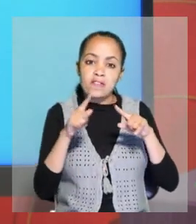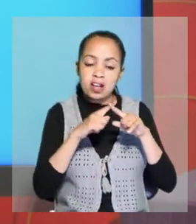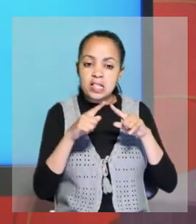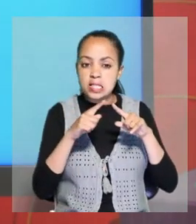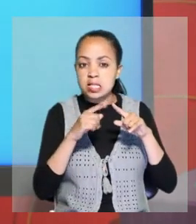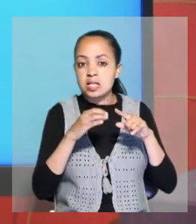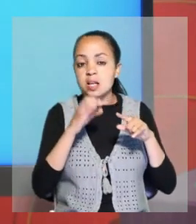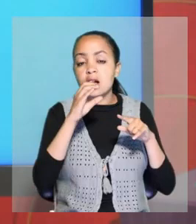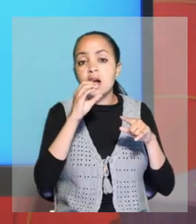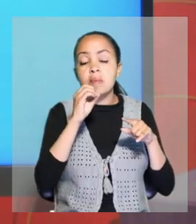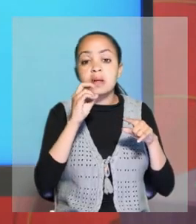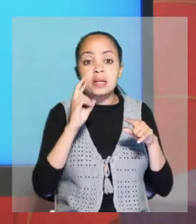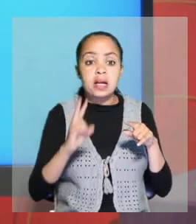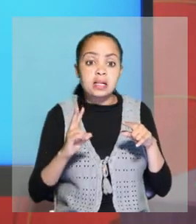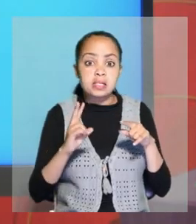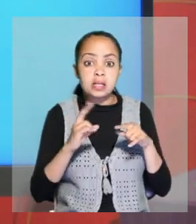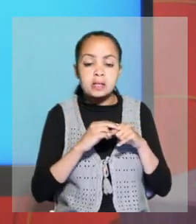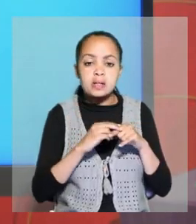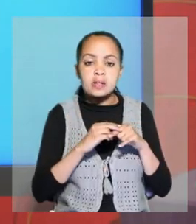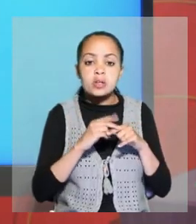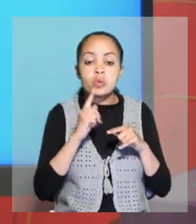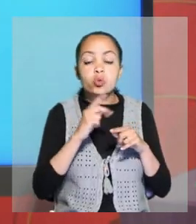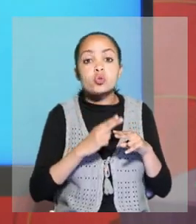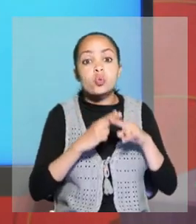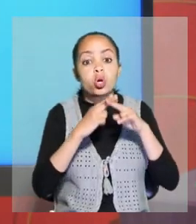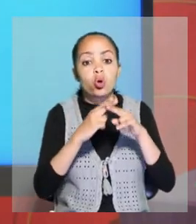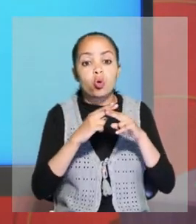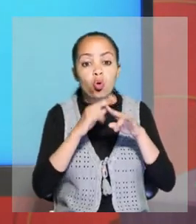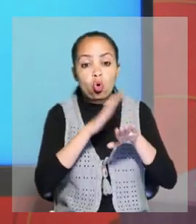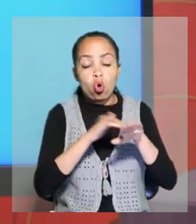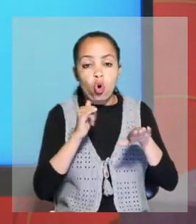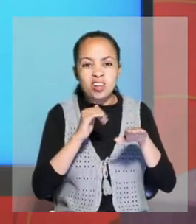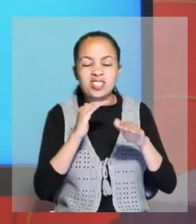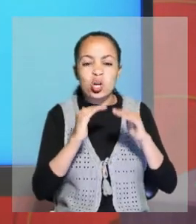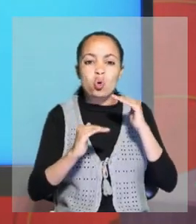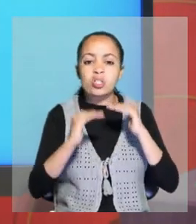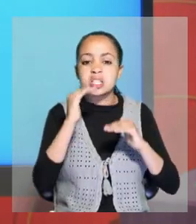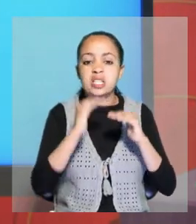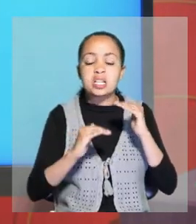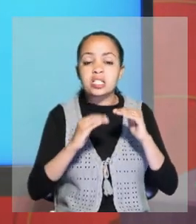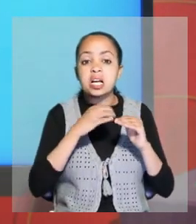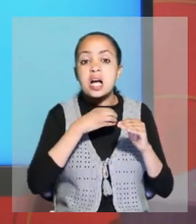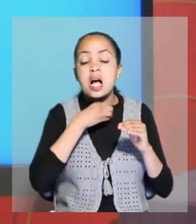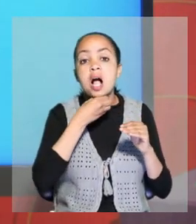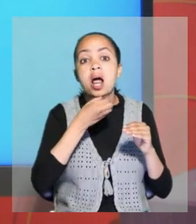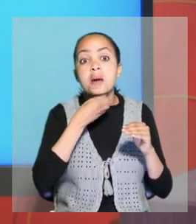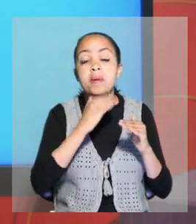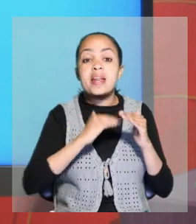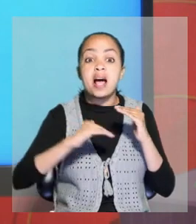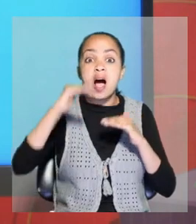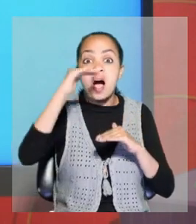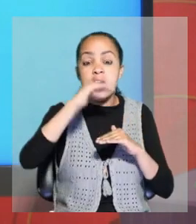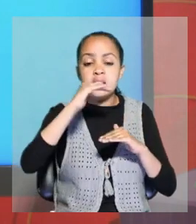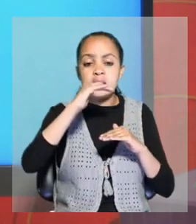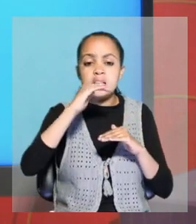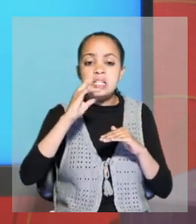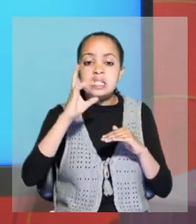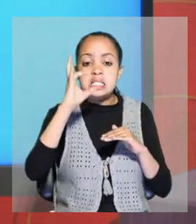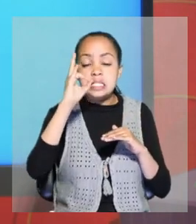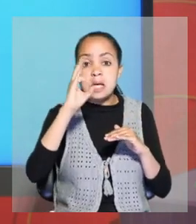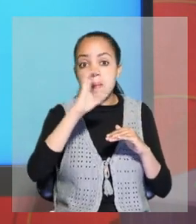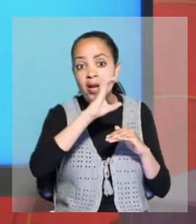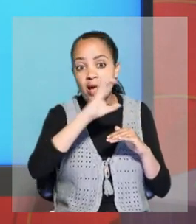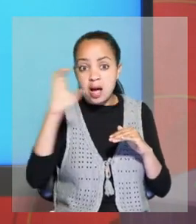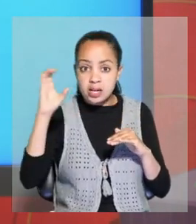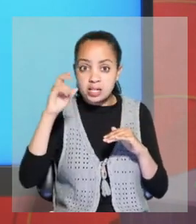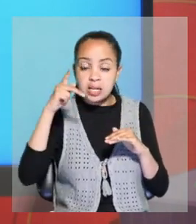optimum carbon dioxide, which we call, if the concentration of carbon dioxide become high, about